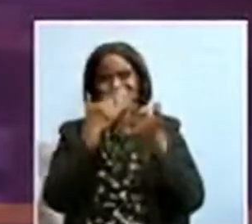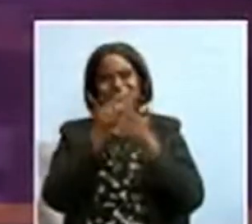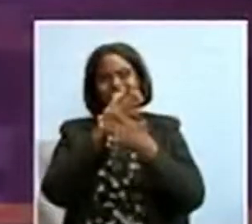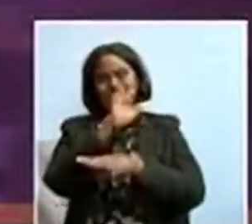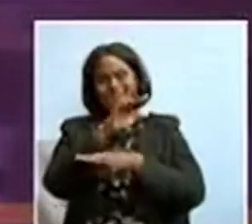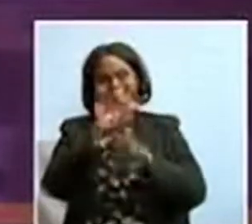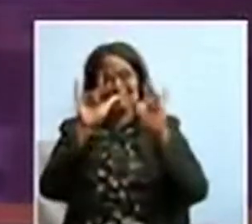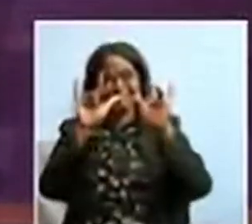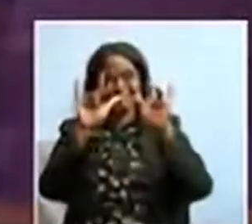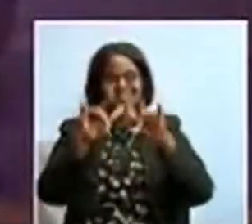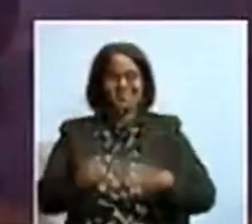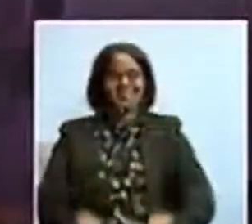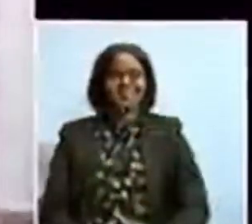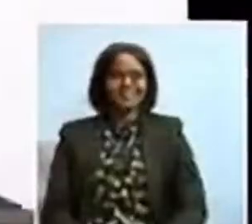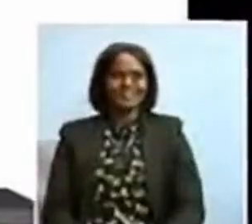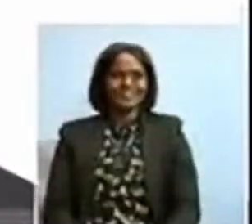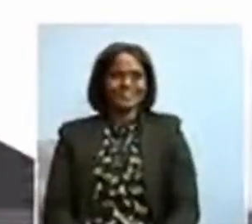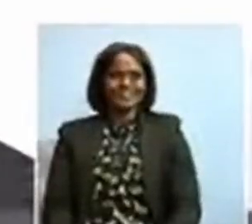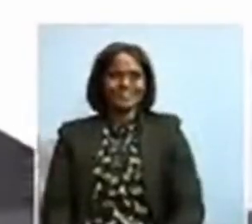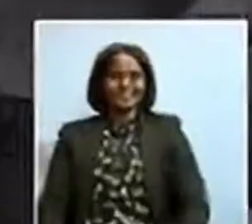afternoon.